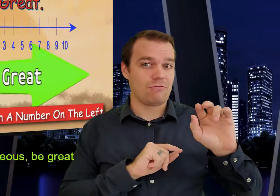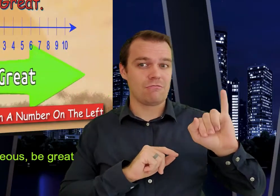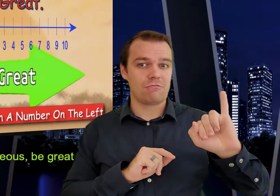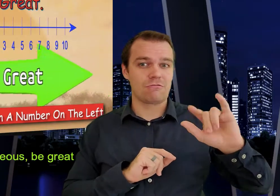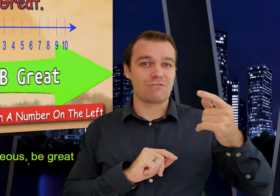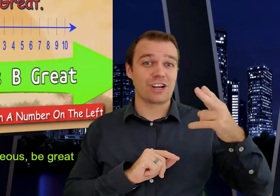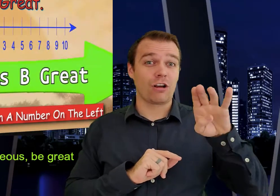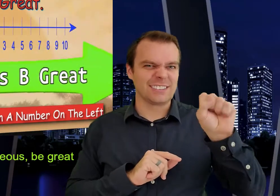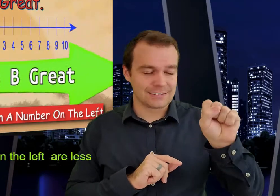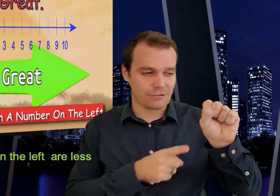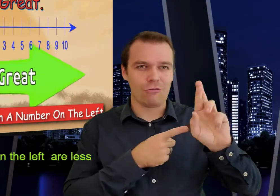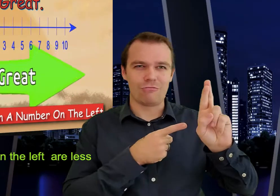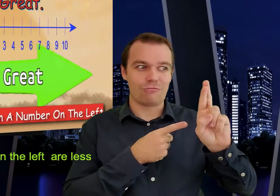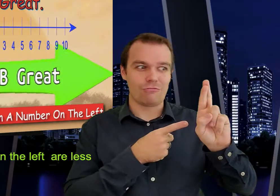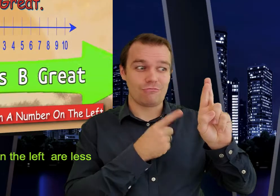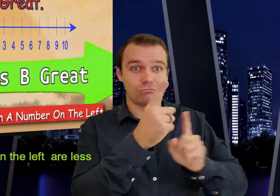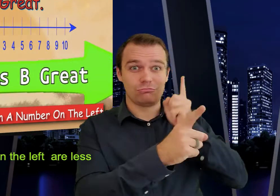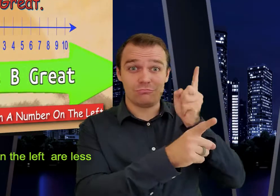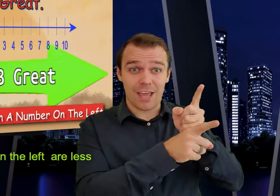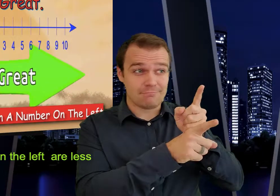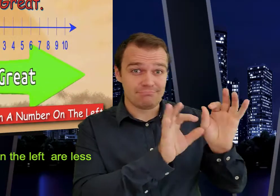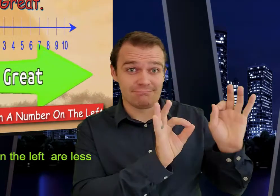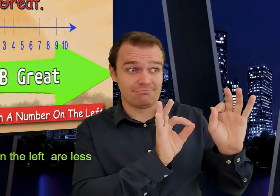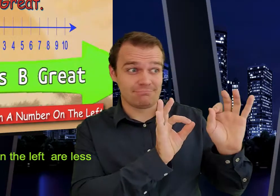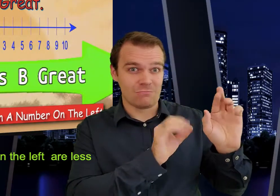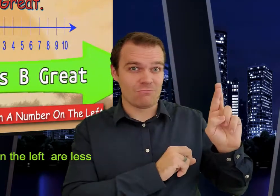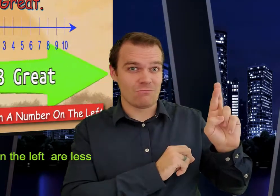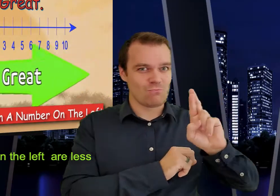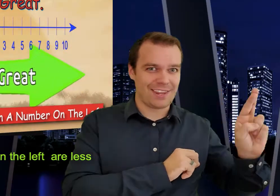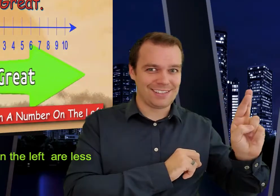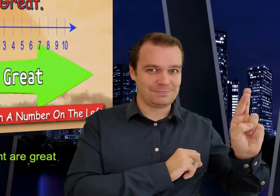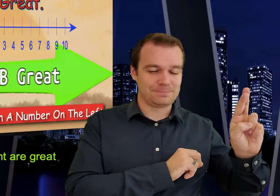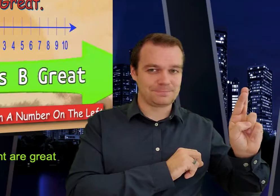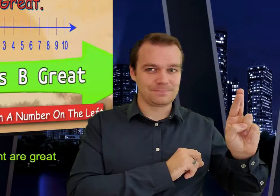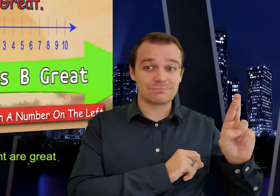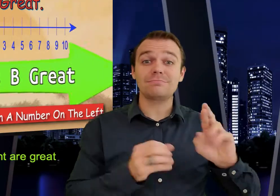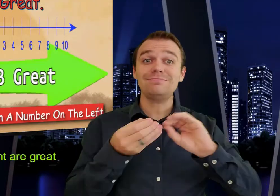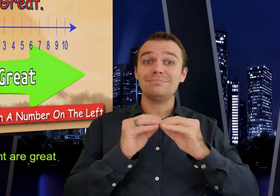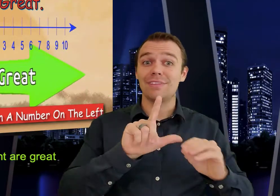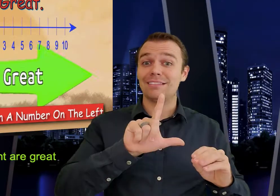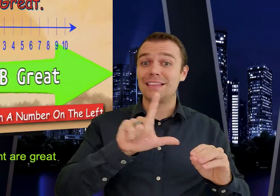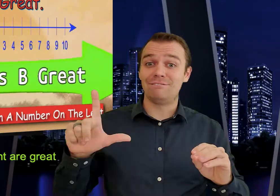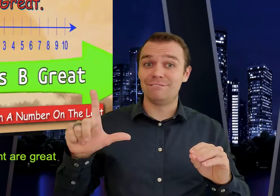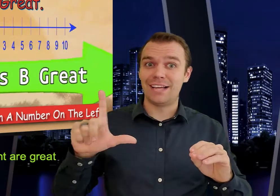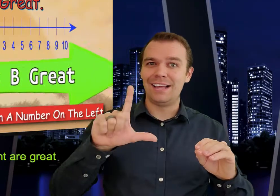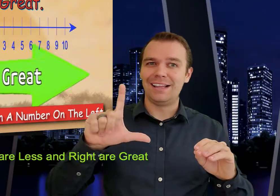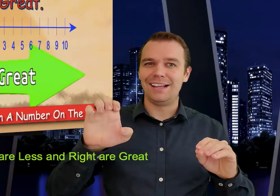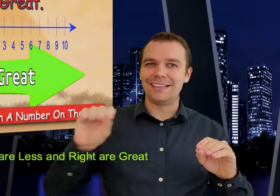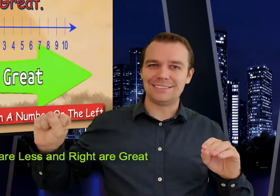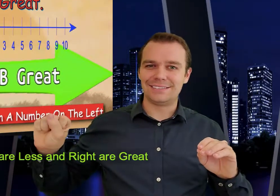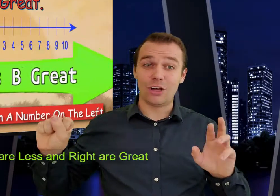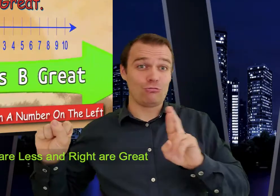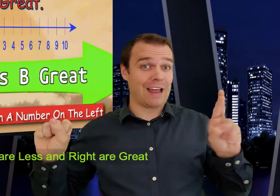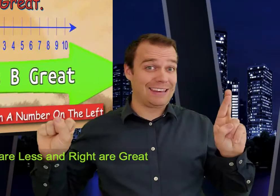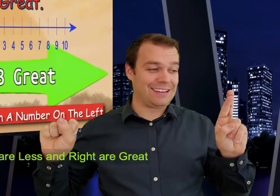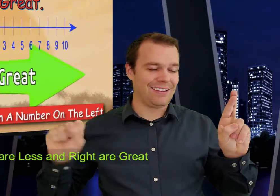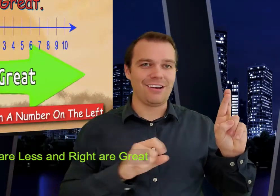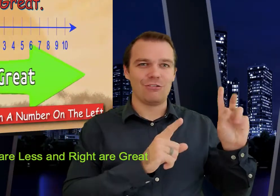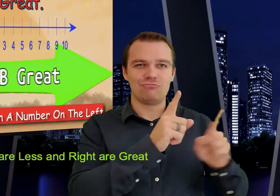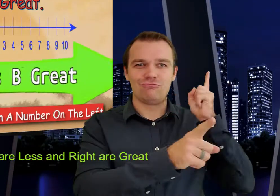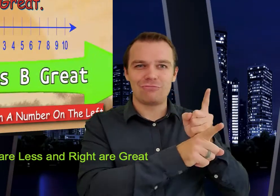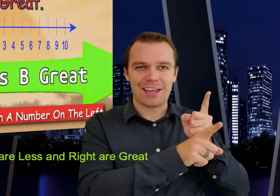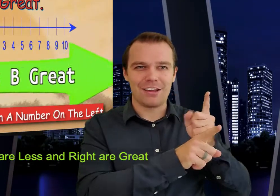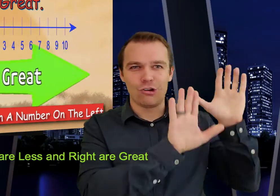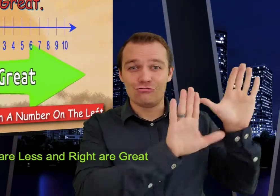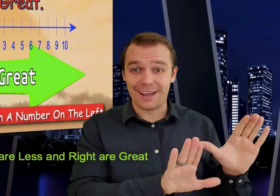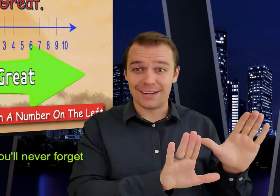be great. The numbers on the left are less and the right are great. The numbers on the left are less and the right